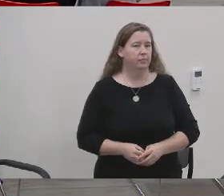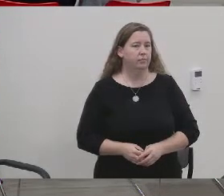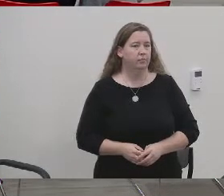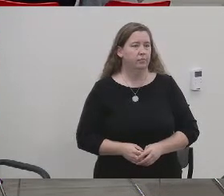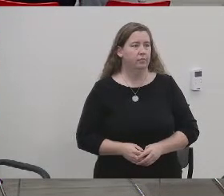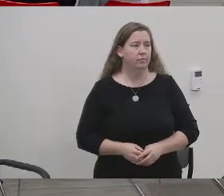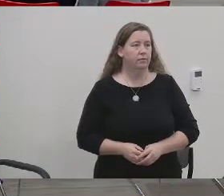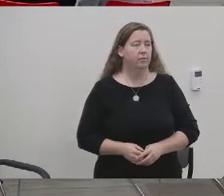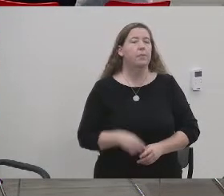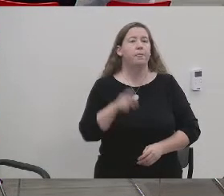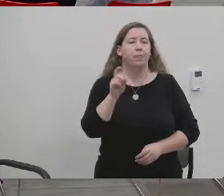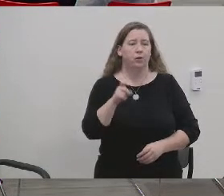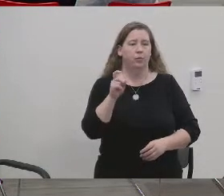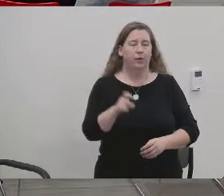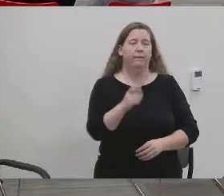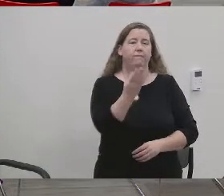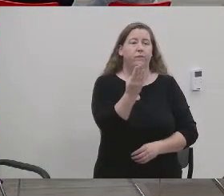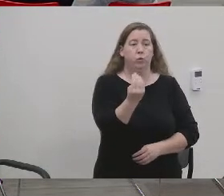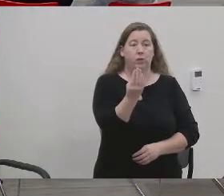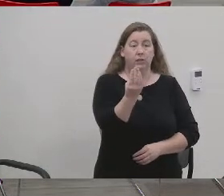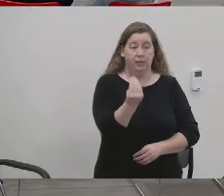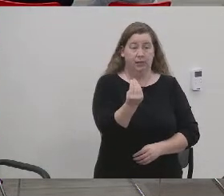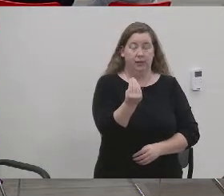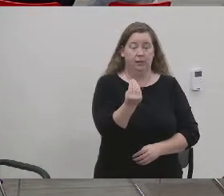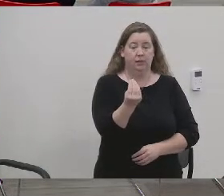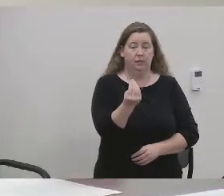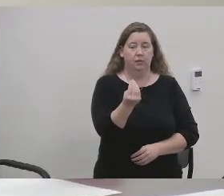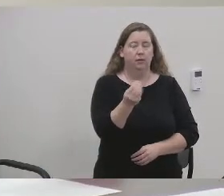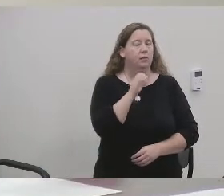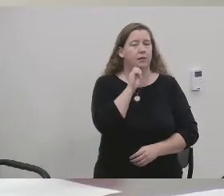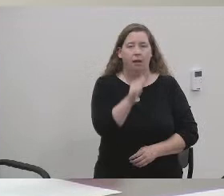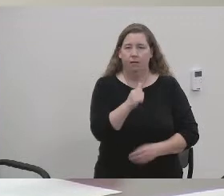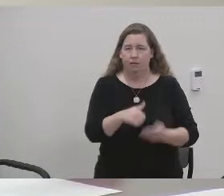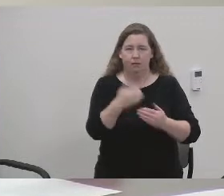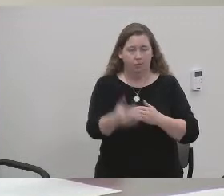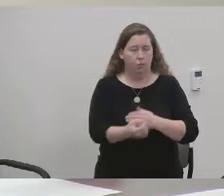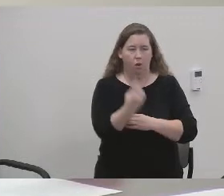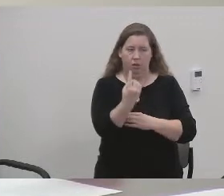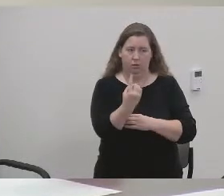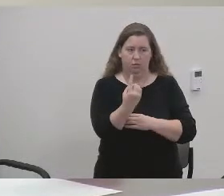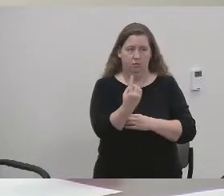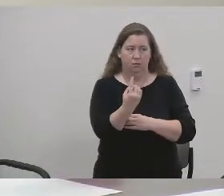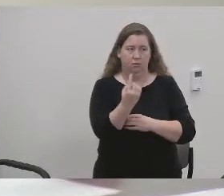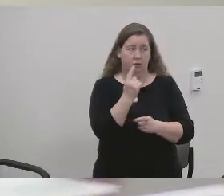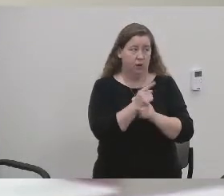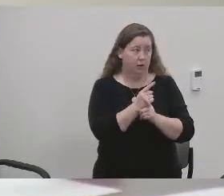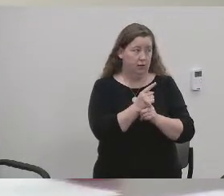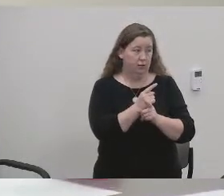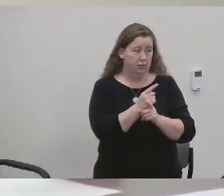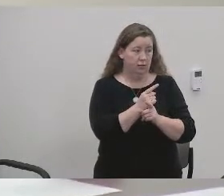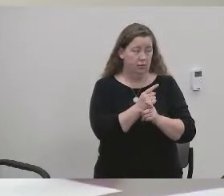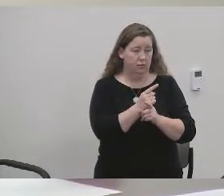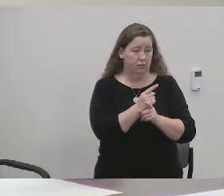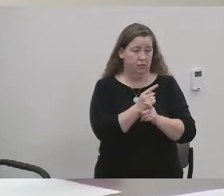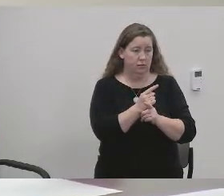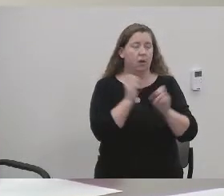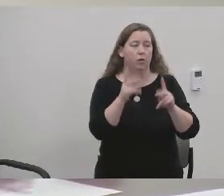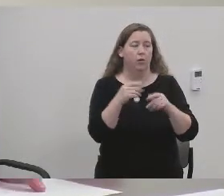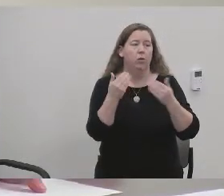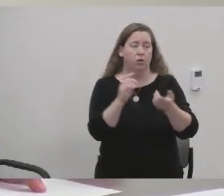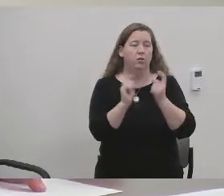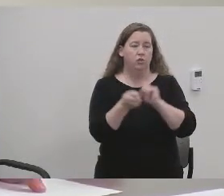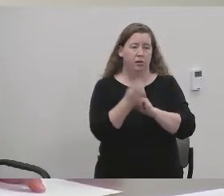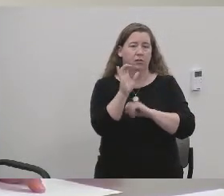So yeah, it should be step should be. 14 instead of step 1. Is that correct? Okay, we'll make those changes